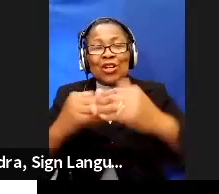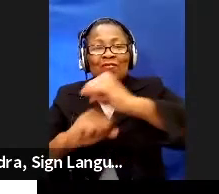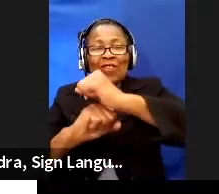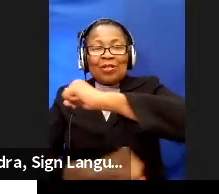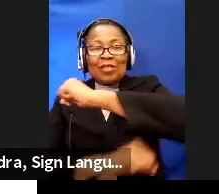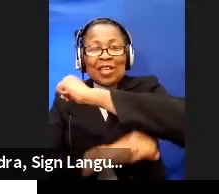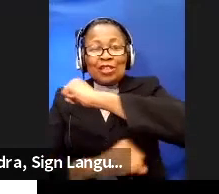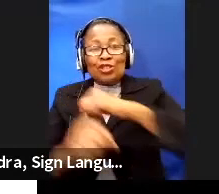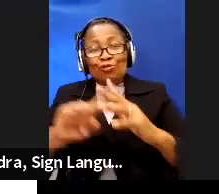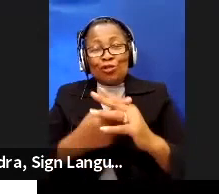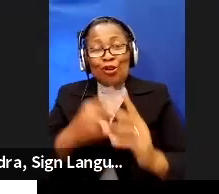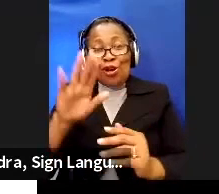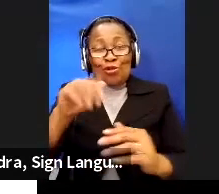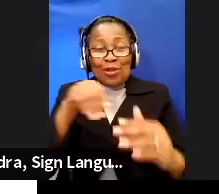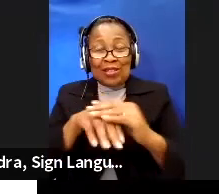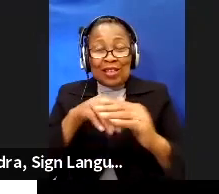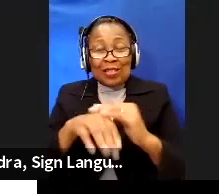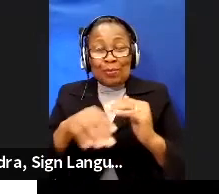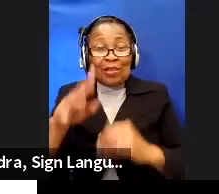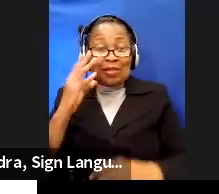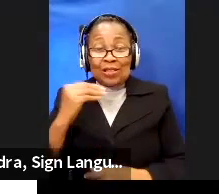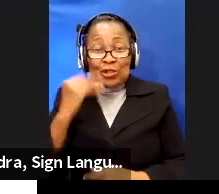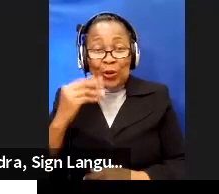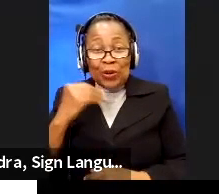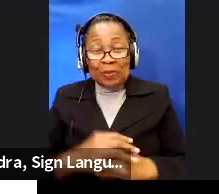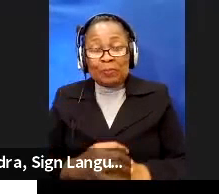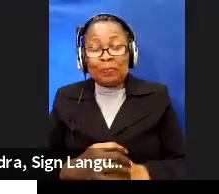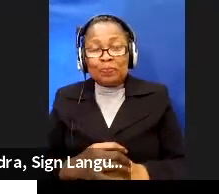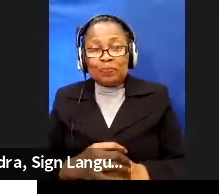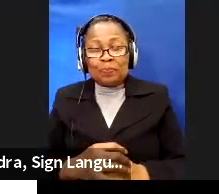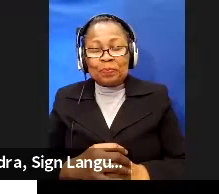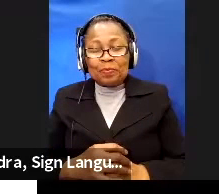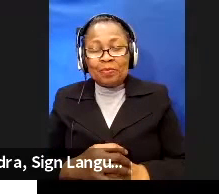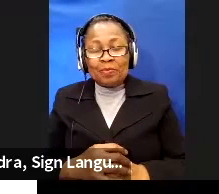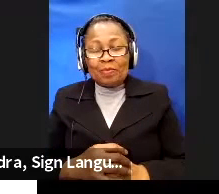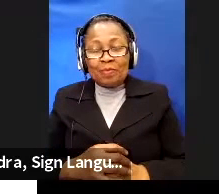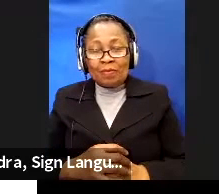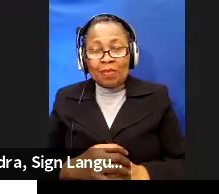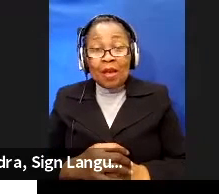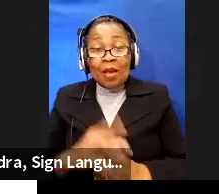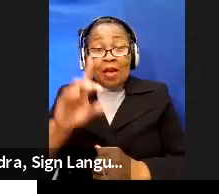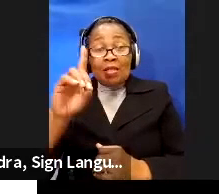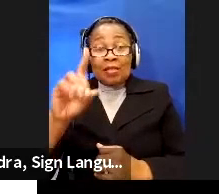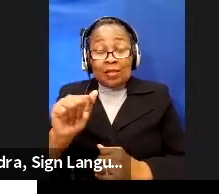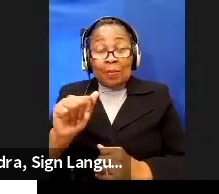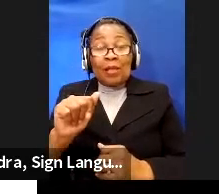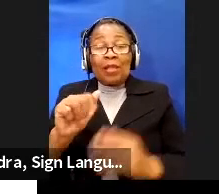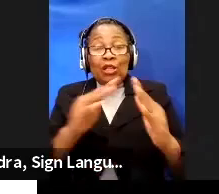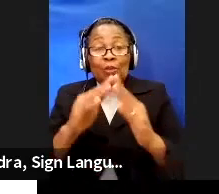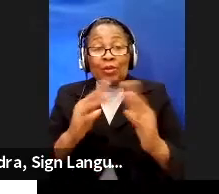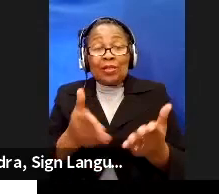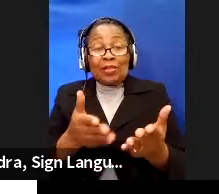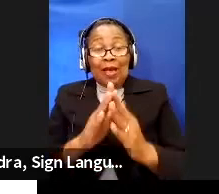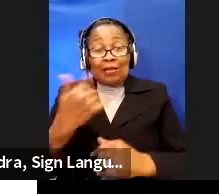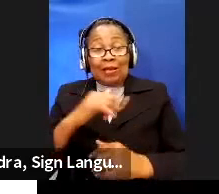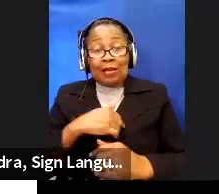accessibility journey. Next slide. Now, the other thing that's really important is that the disability community is asking us as a society to look at